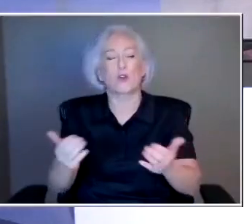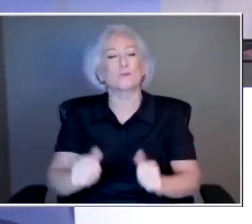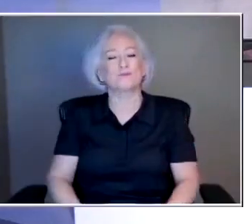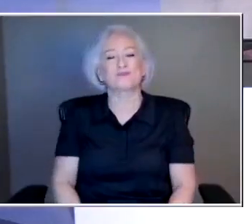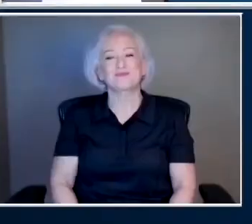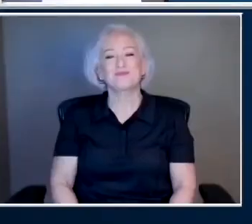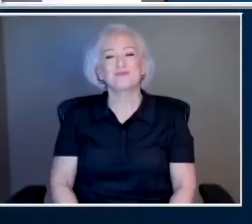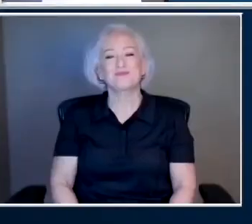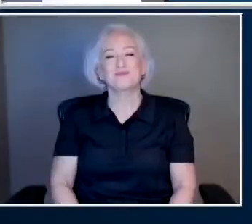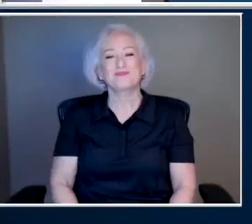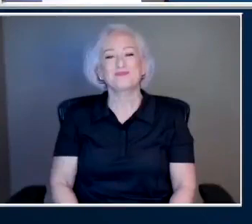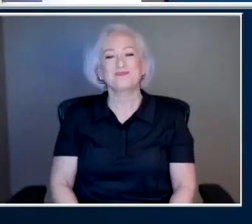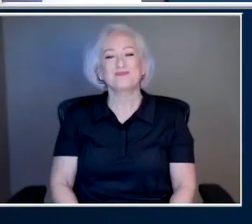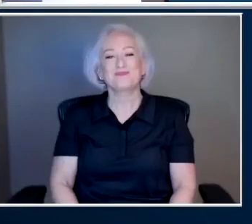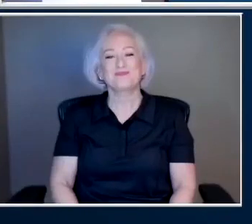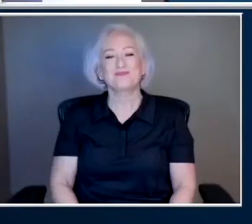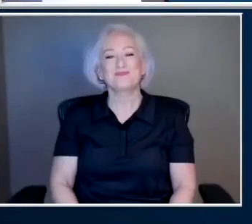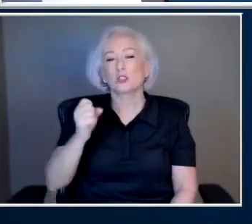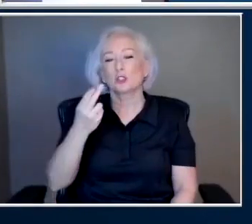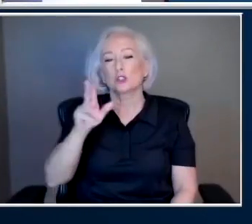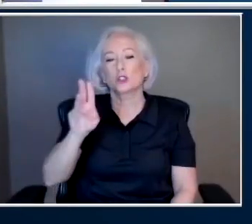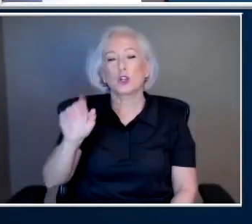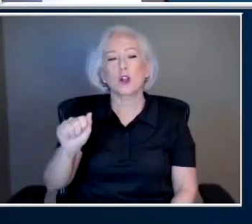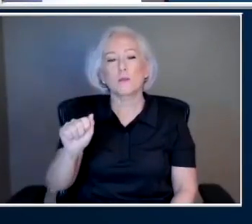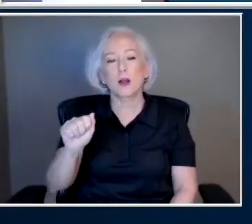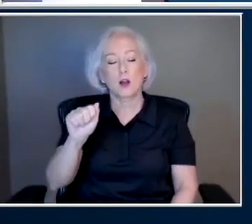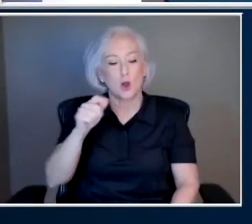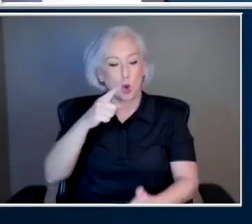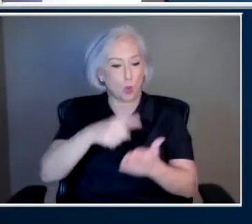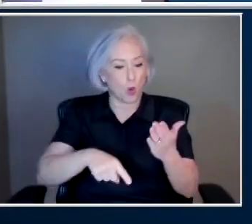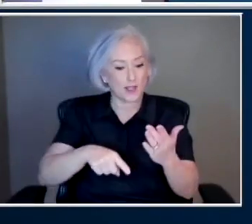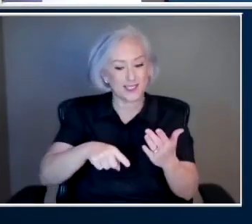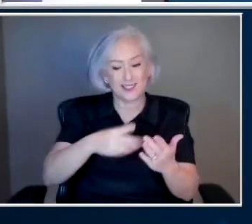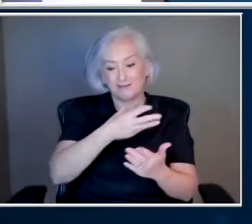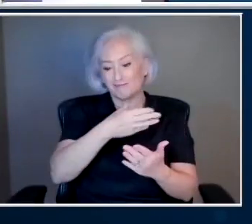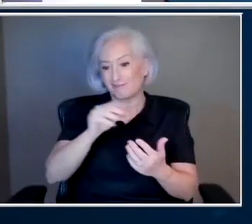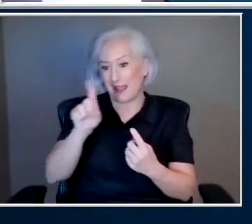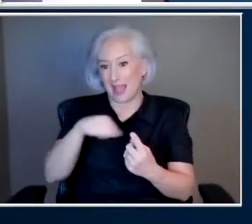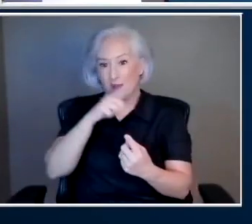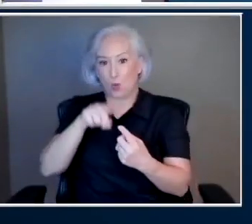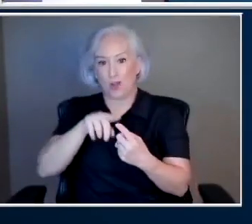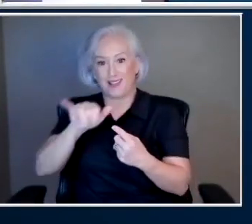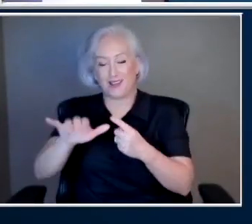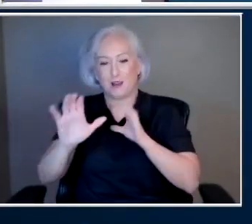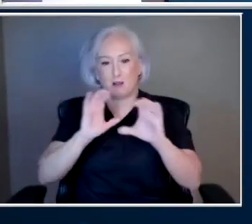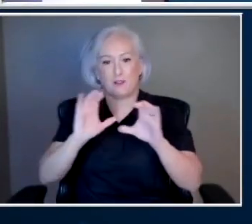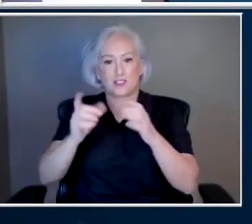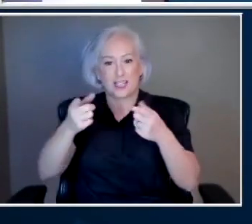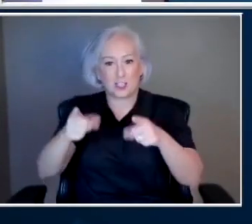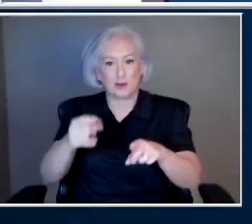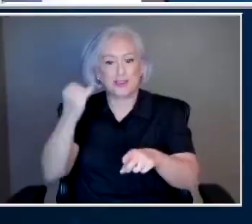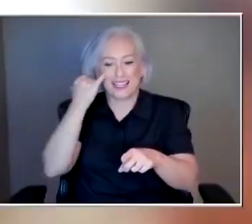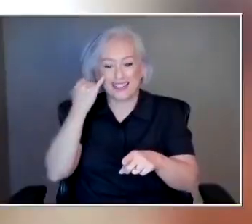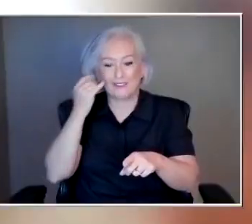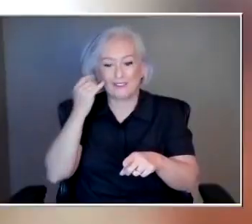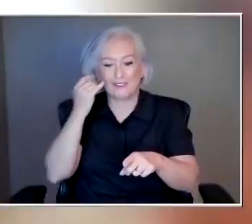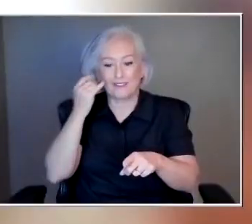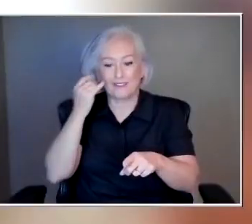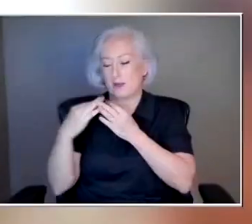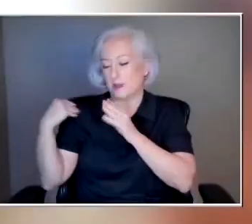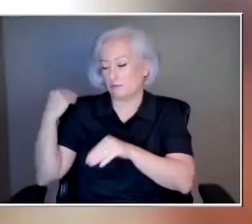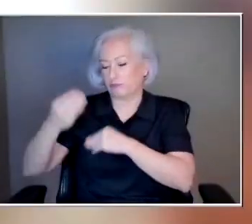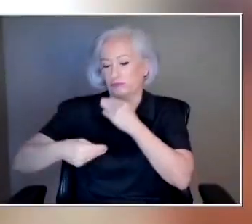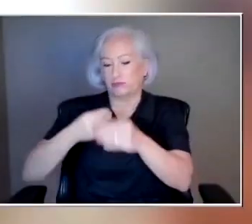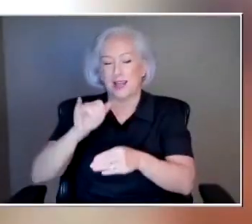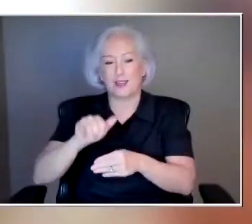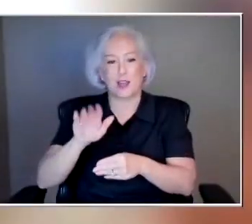expert level, what and when should those conversations happen if this is something that's in your family history? And I